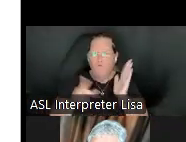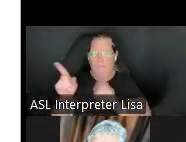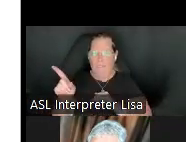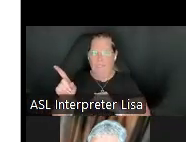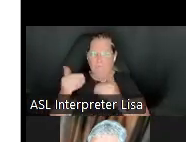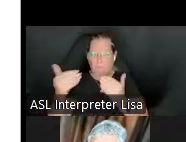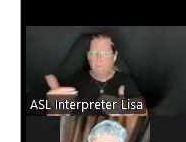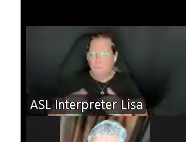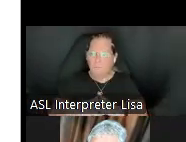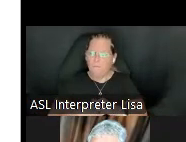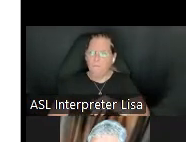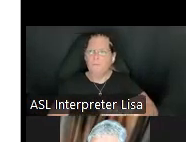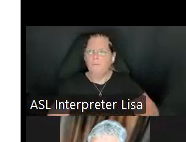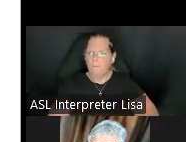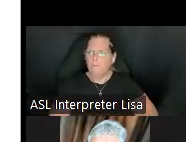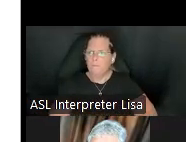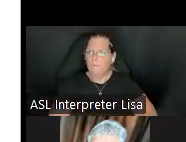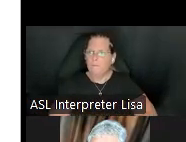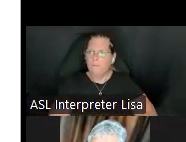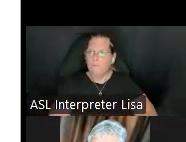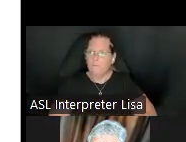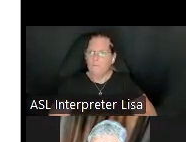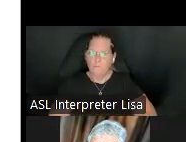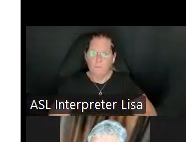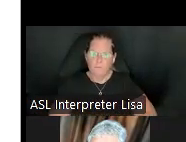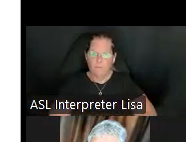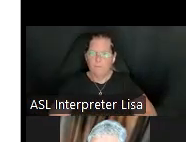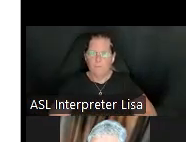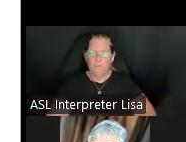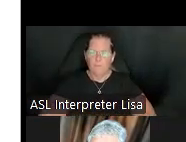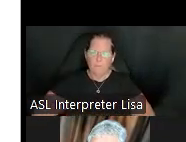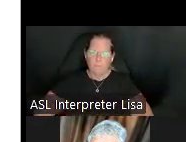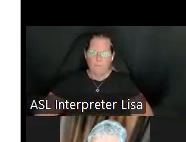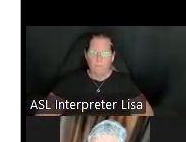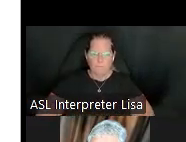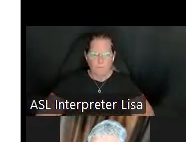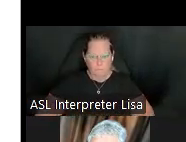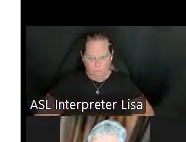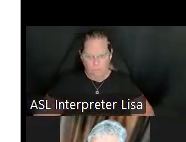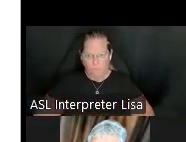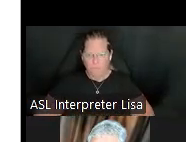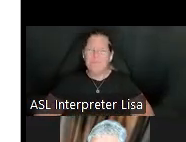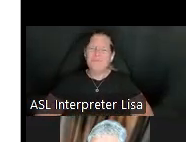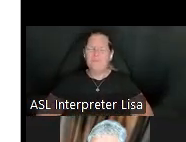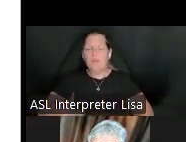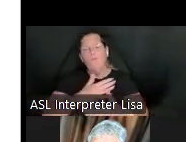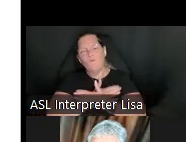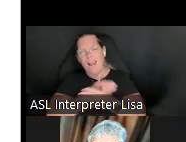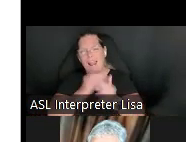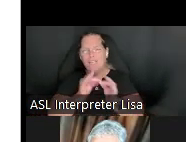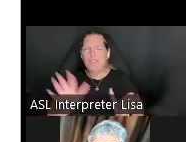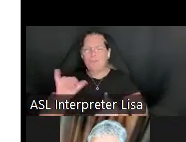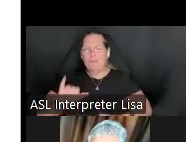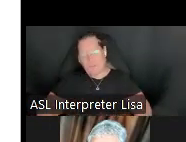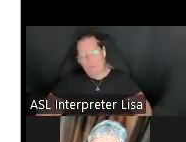and you can give the interpreter just a moment to relax. And then so